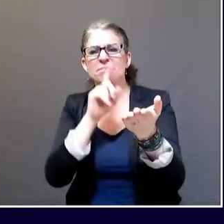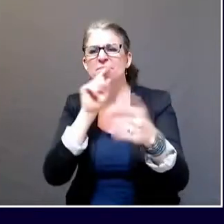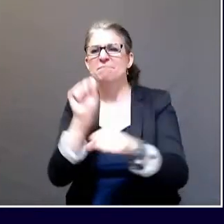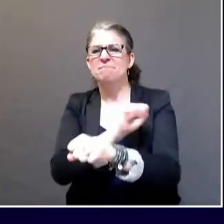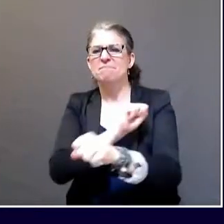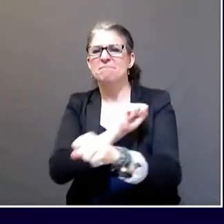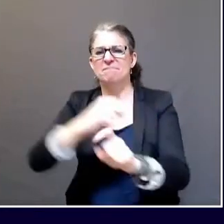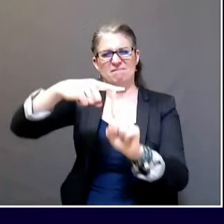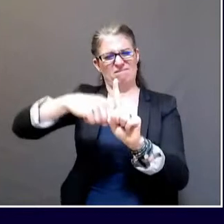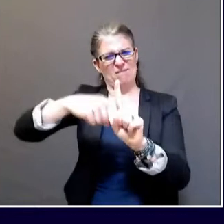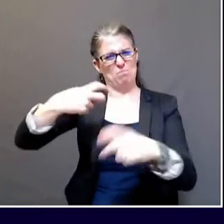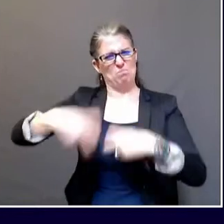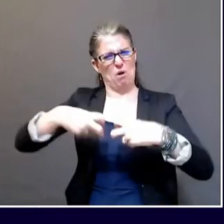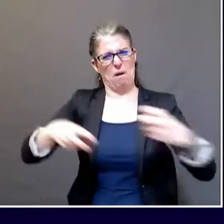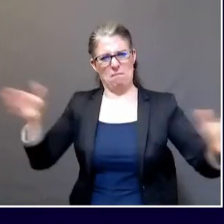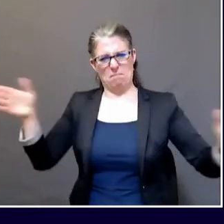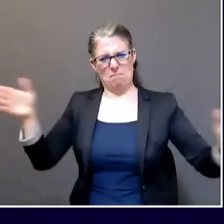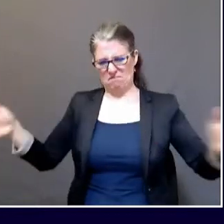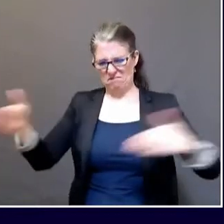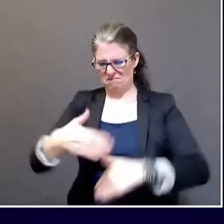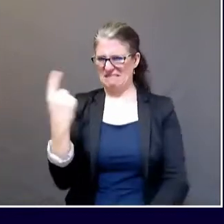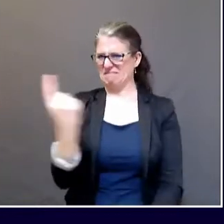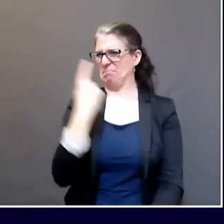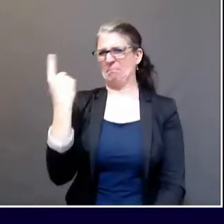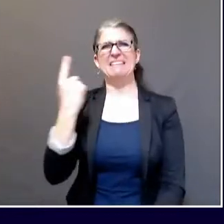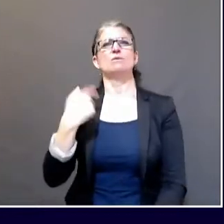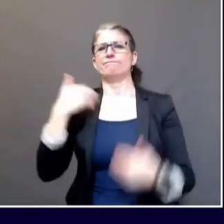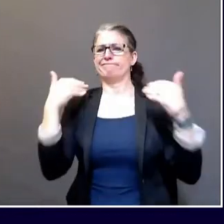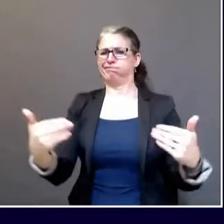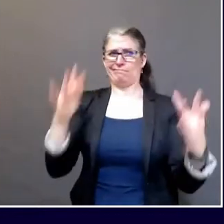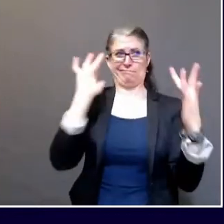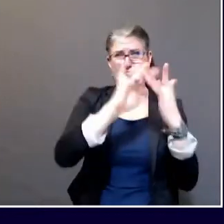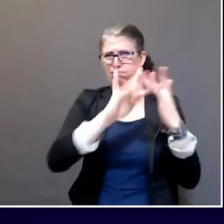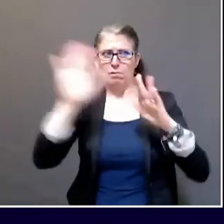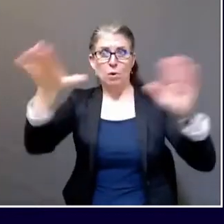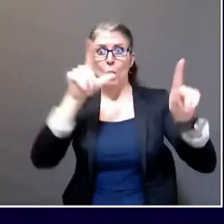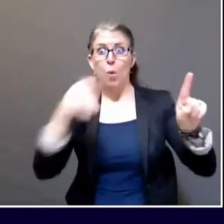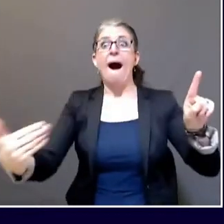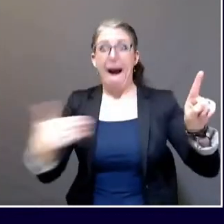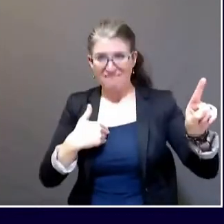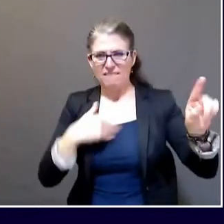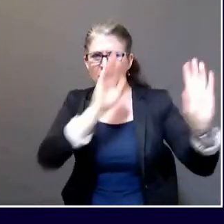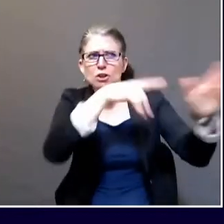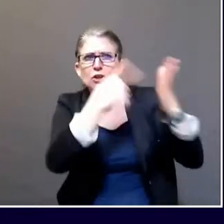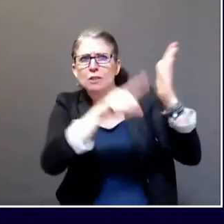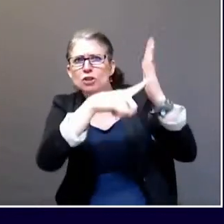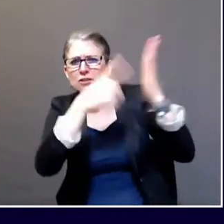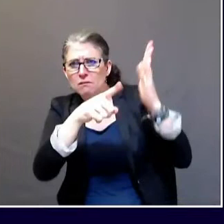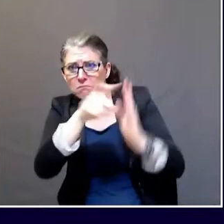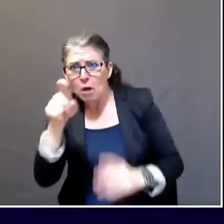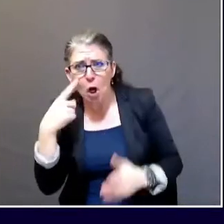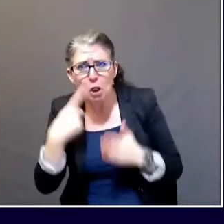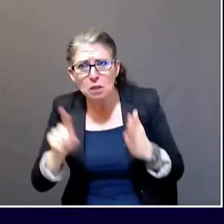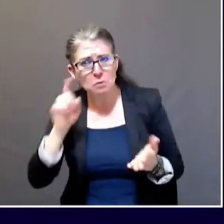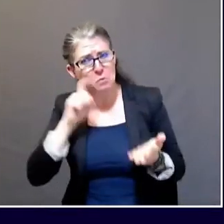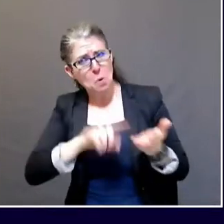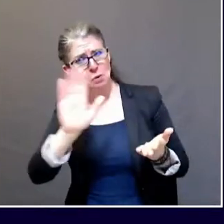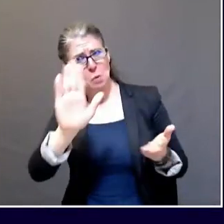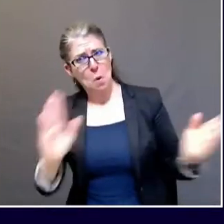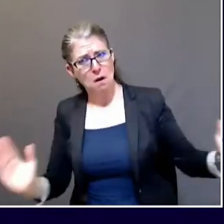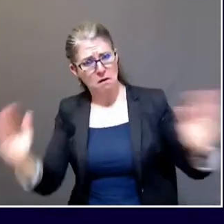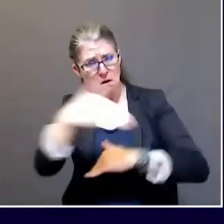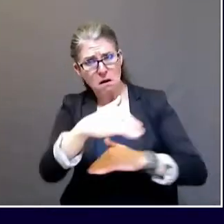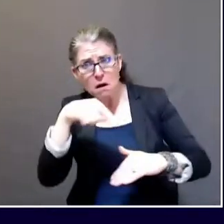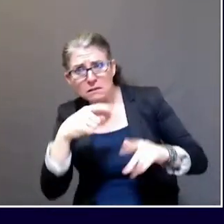vaccine who were slated to receive deliveries yesterday to ask them if their boxes of vaccine had